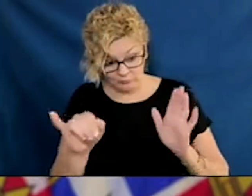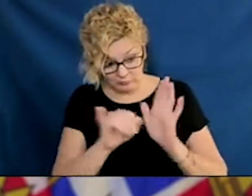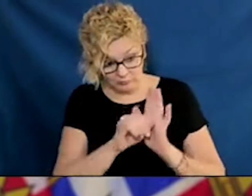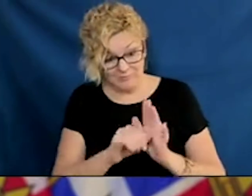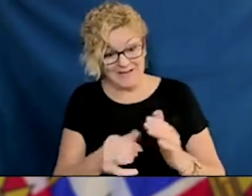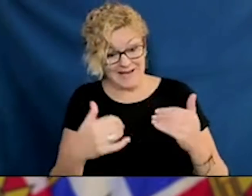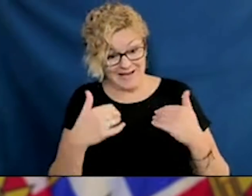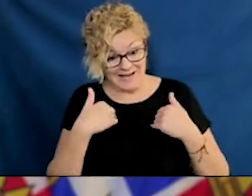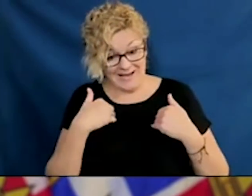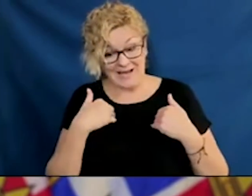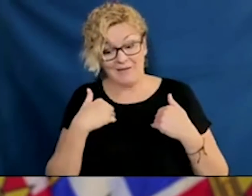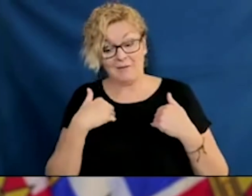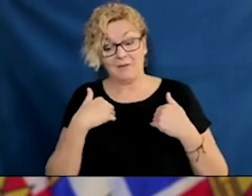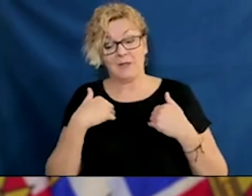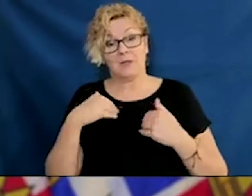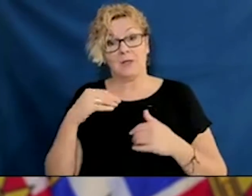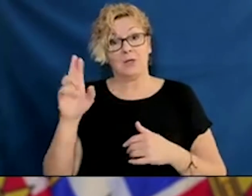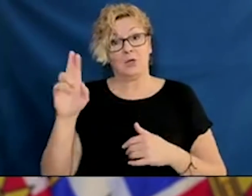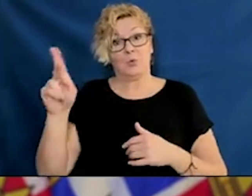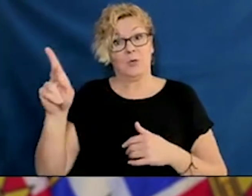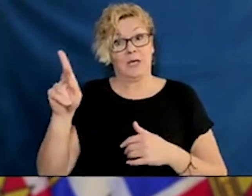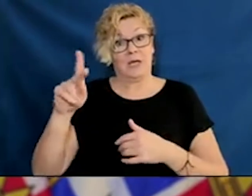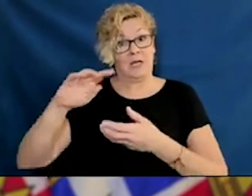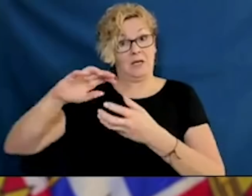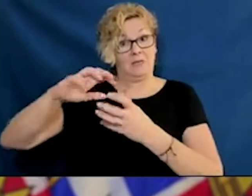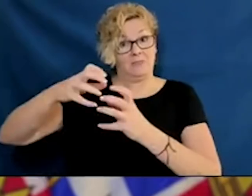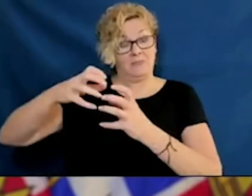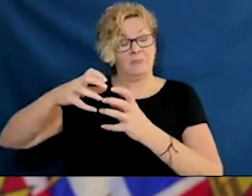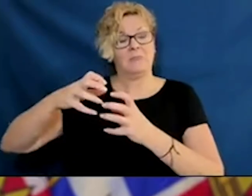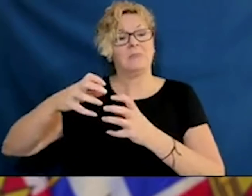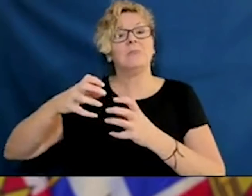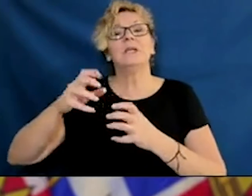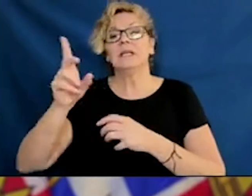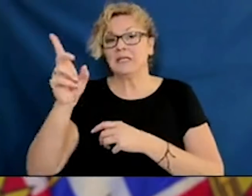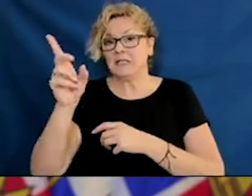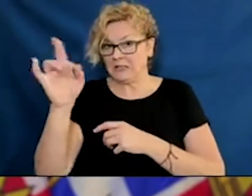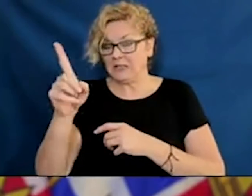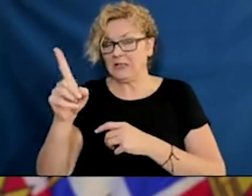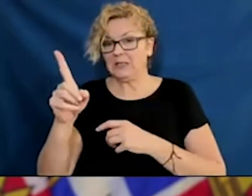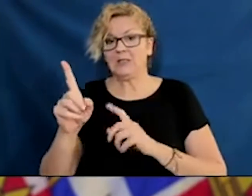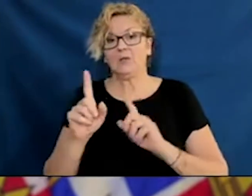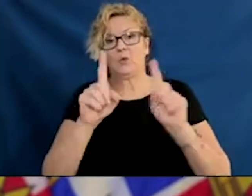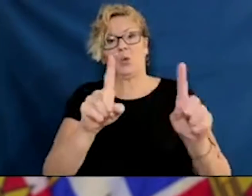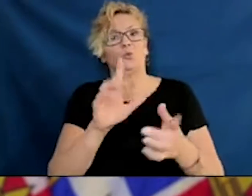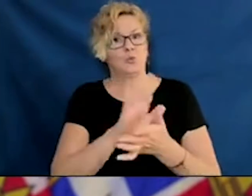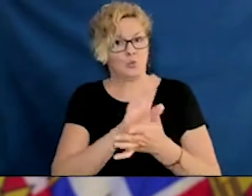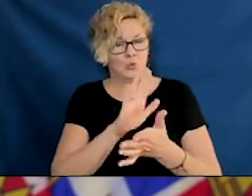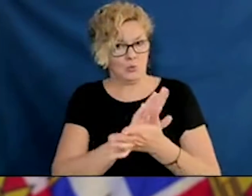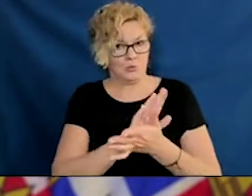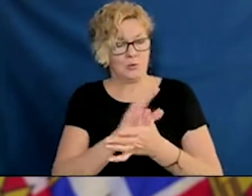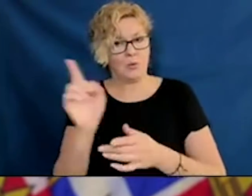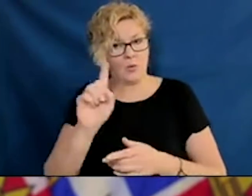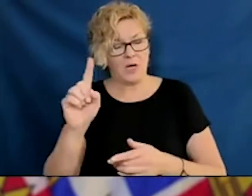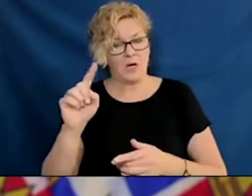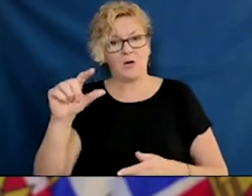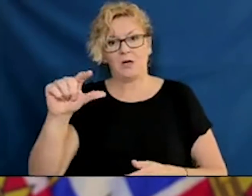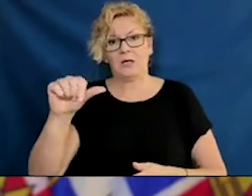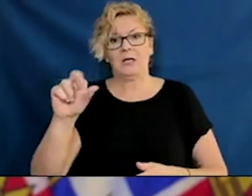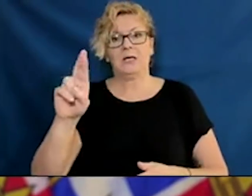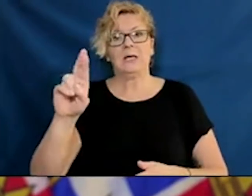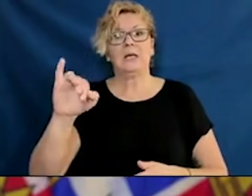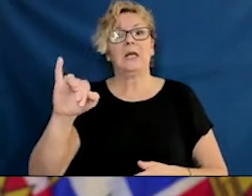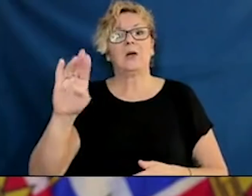region, the Garibaldi Secondary School. And because we don't know a lot about these variants, but we